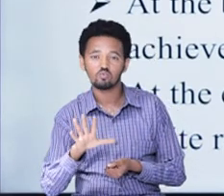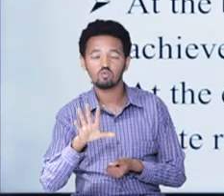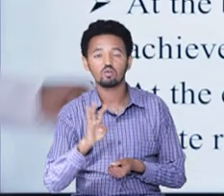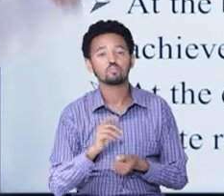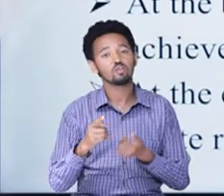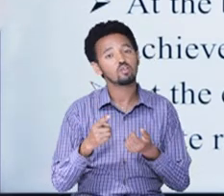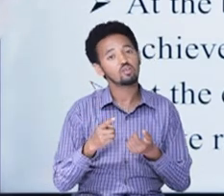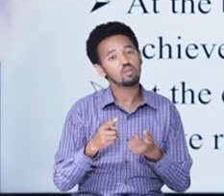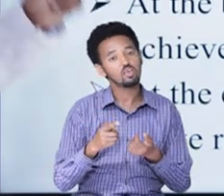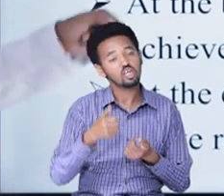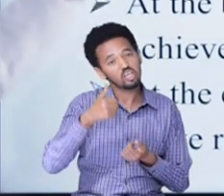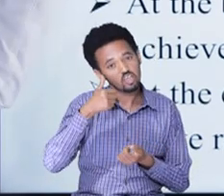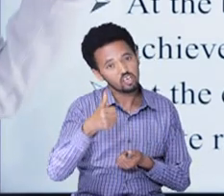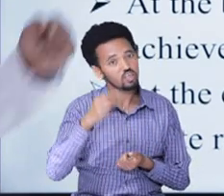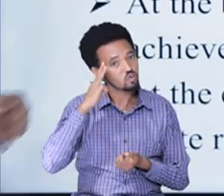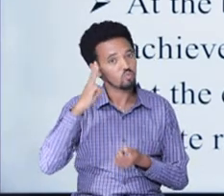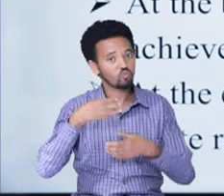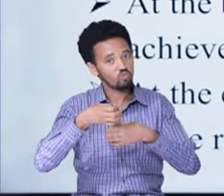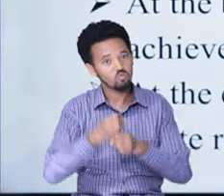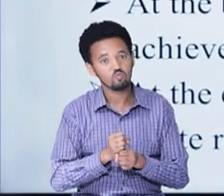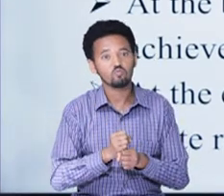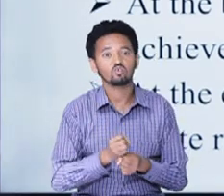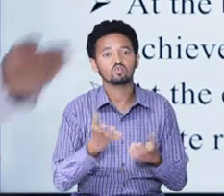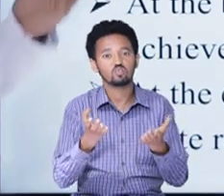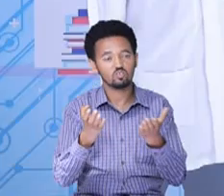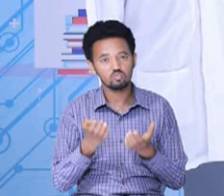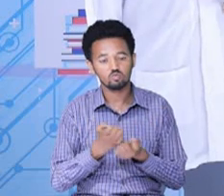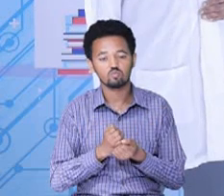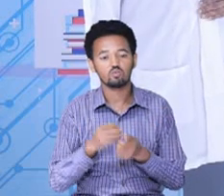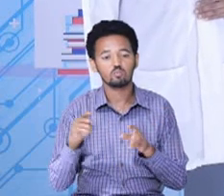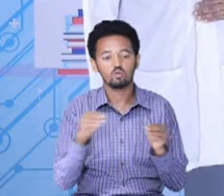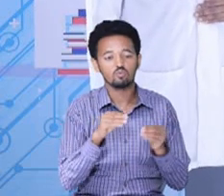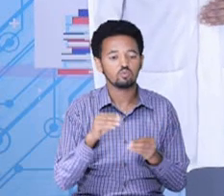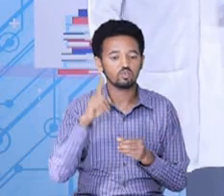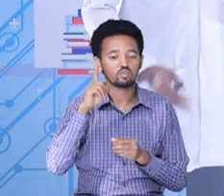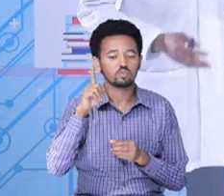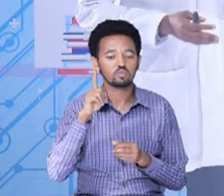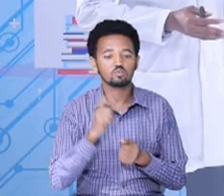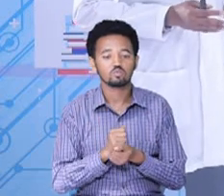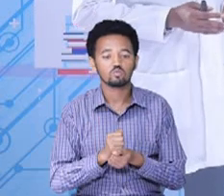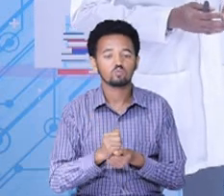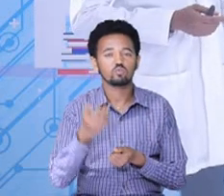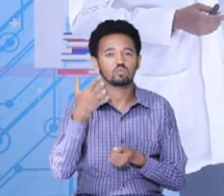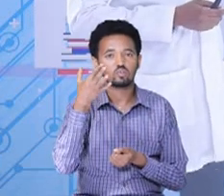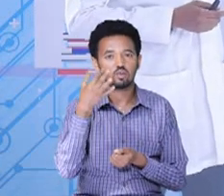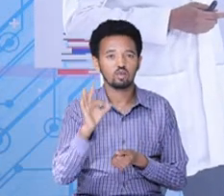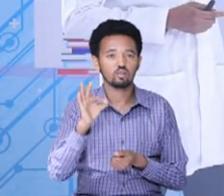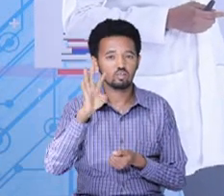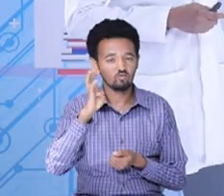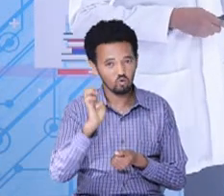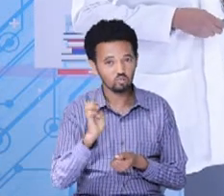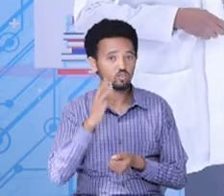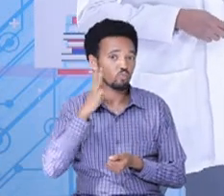Marcus Garvey, he organized Universal Negro Improvement Association. It was established in 1914.